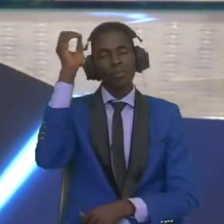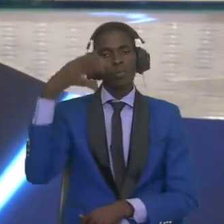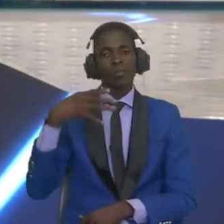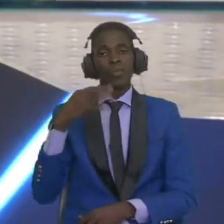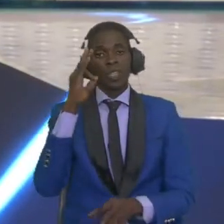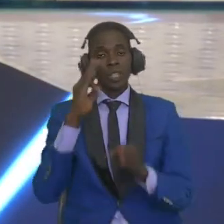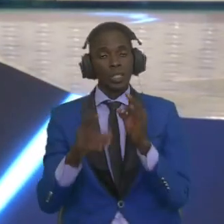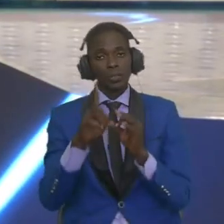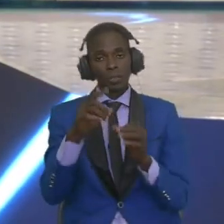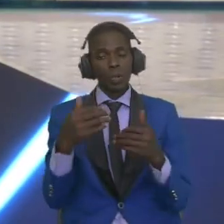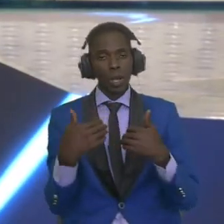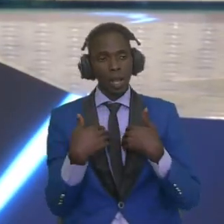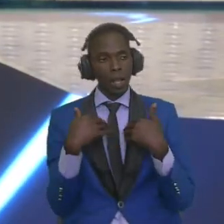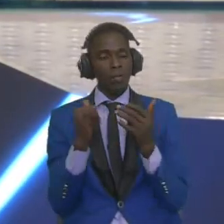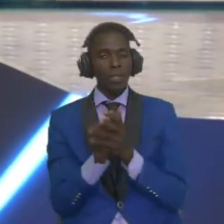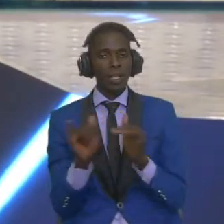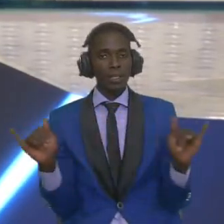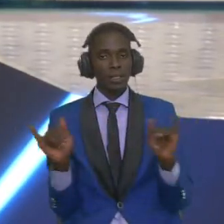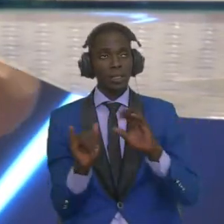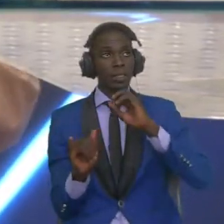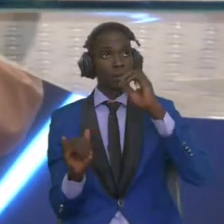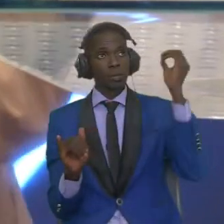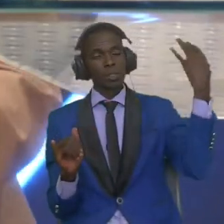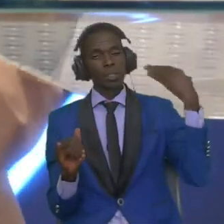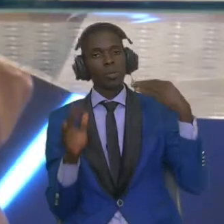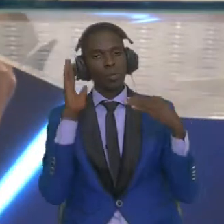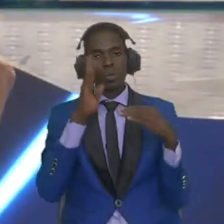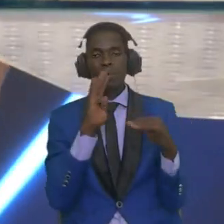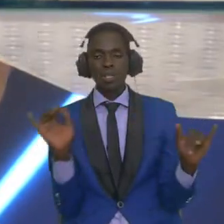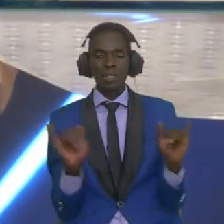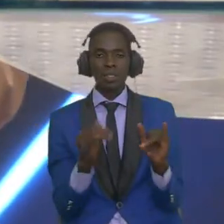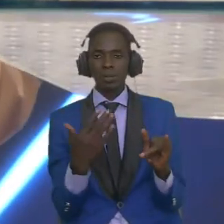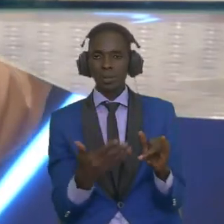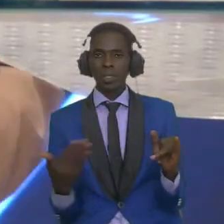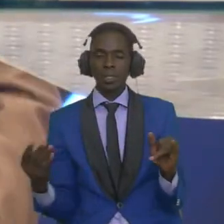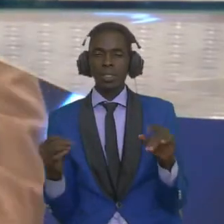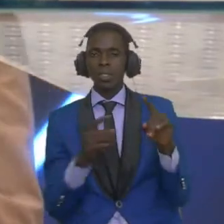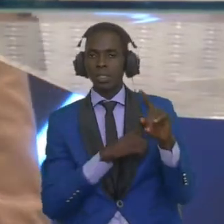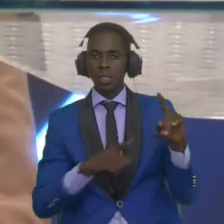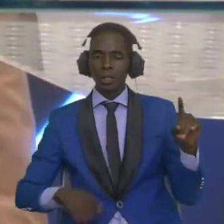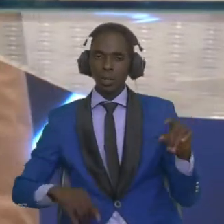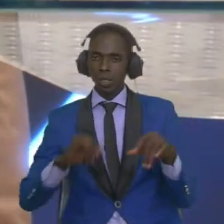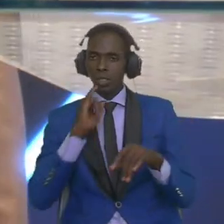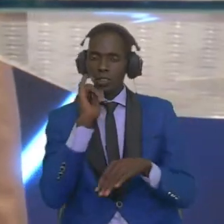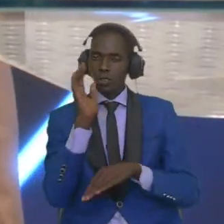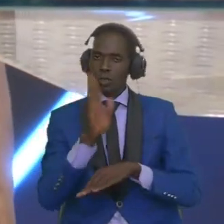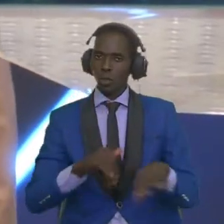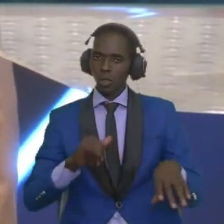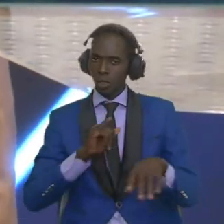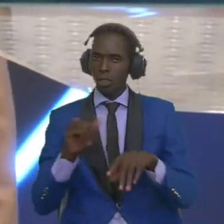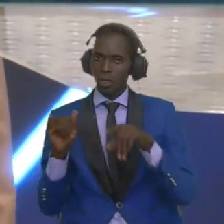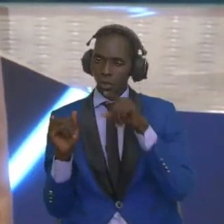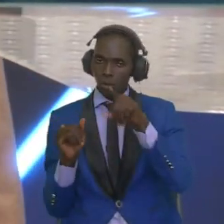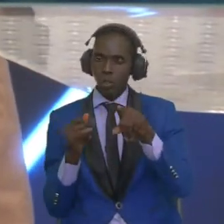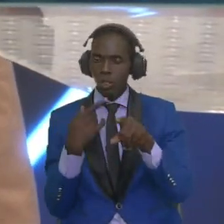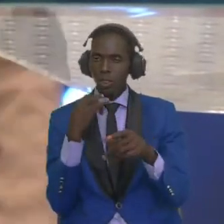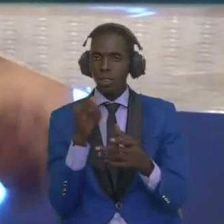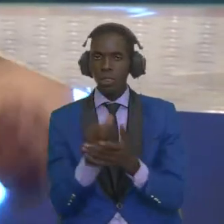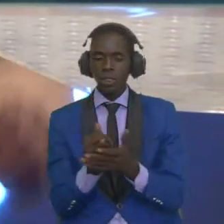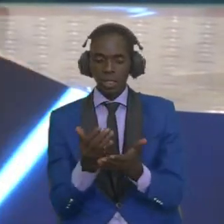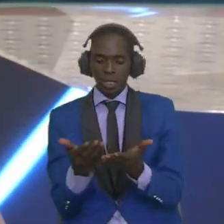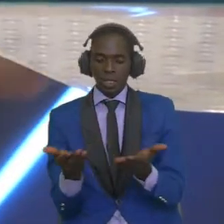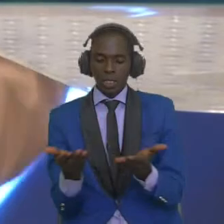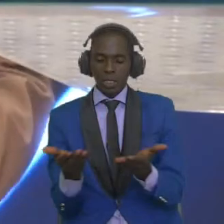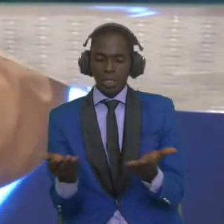that same grace, you do the same thing. And if the Lord is calling you and he's saying, here is the work, here is the